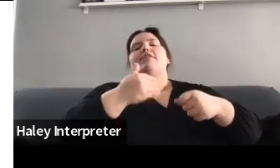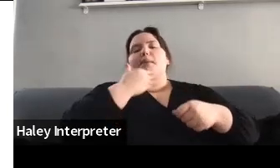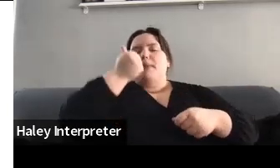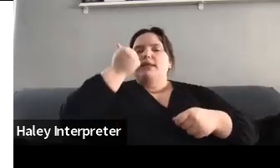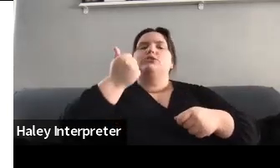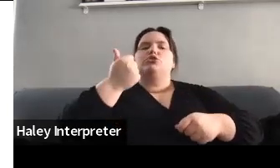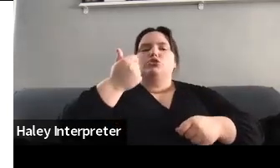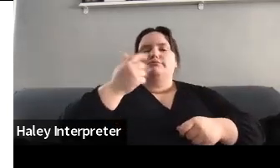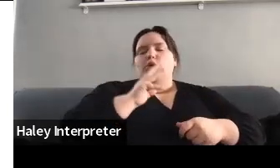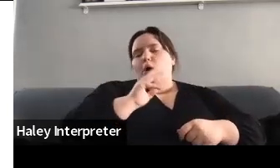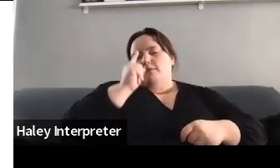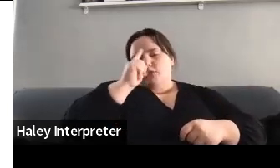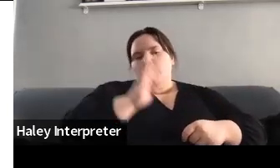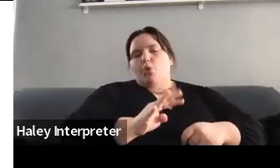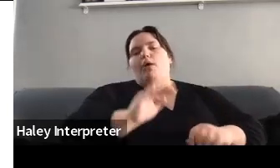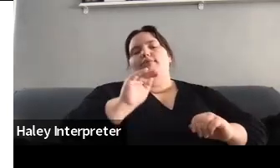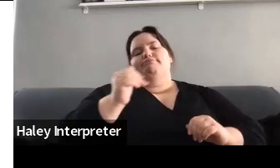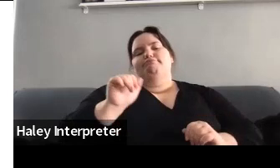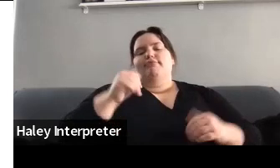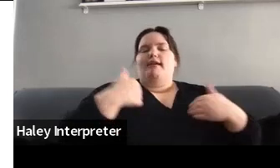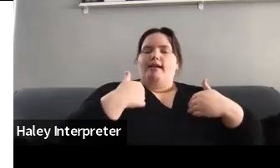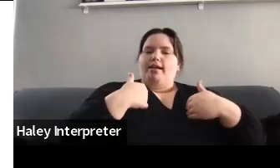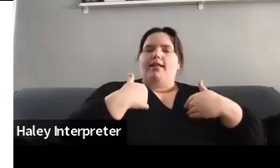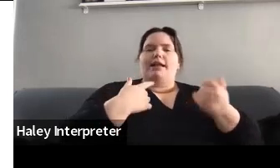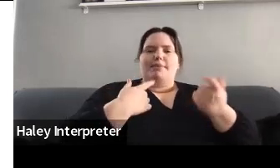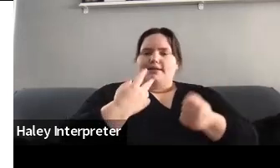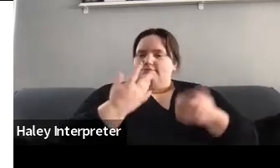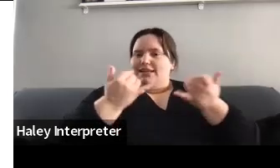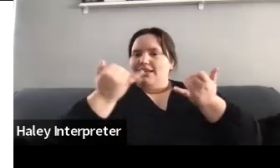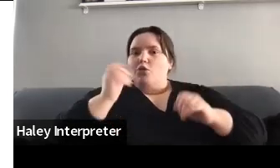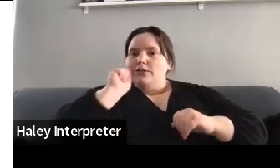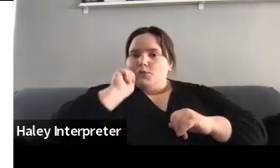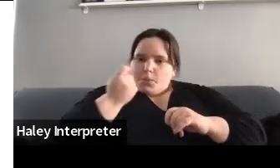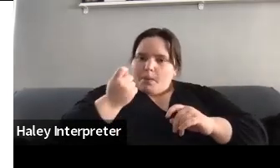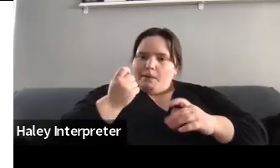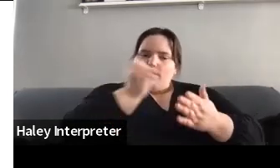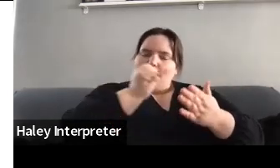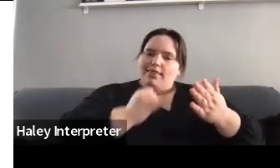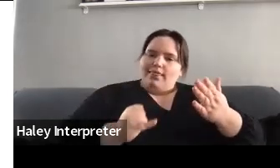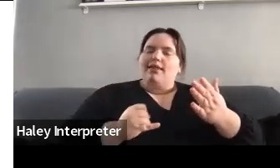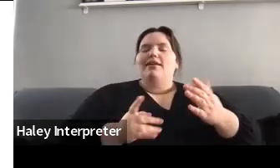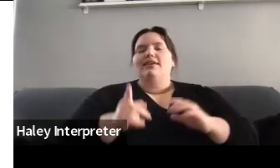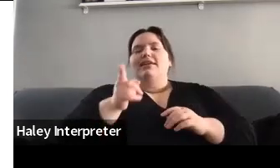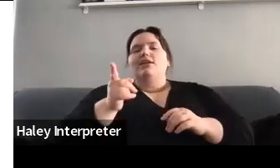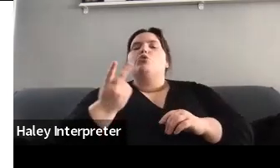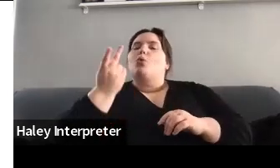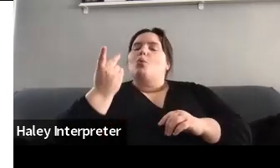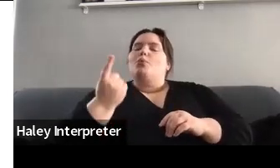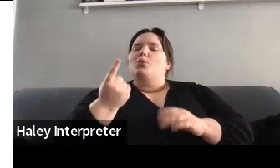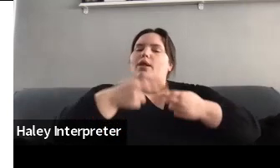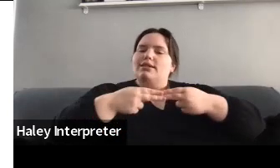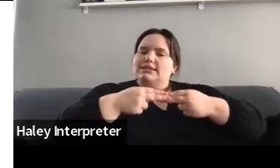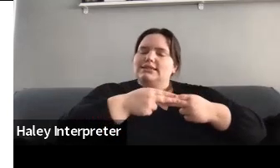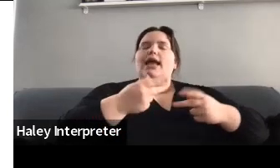And then they come in some really cool designs now too. Like the one on this slide is a picture of a water bowl that